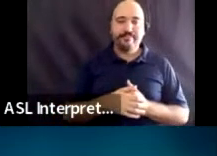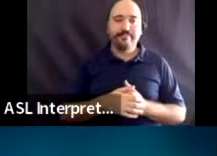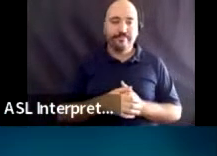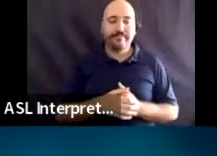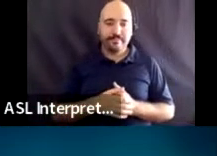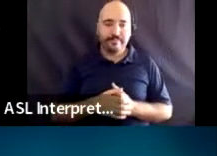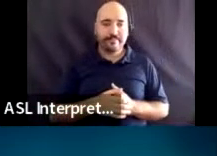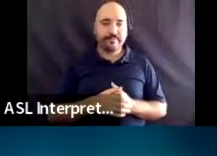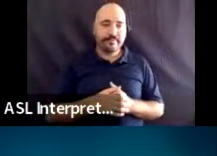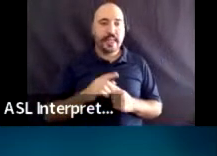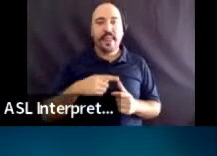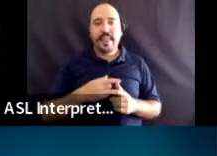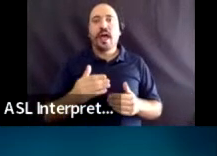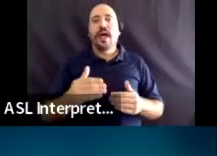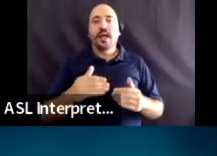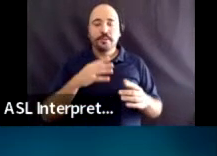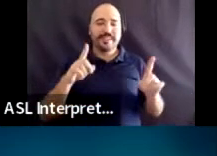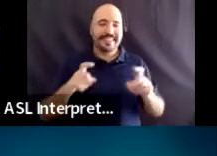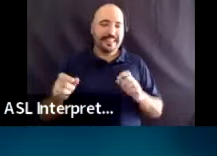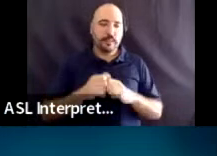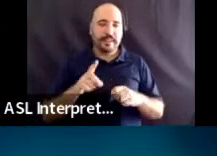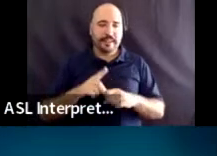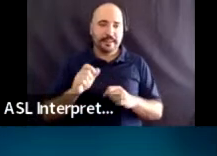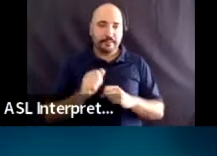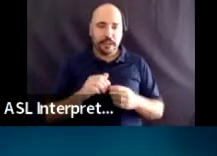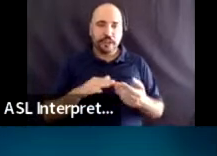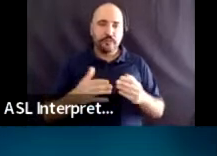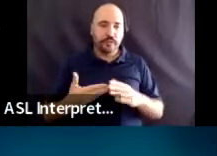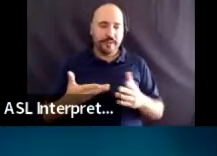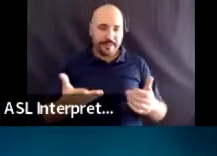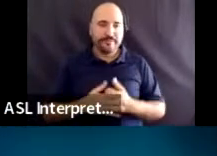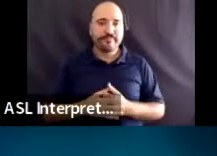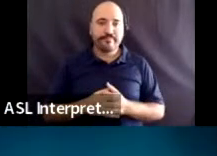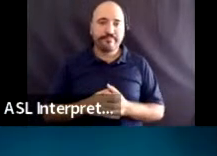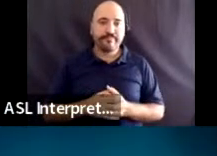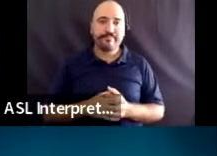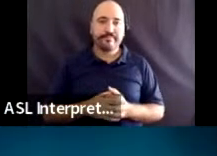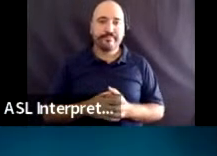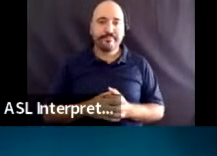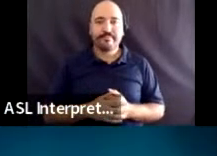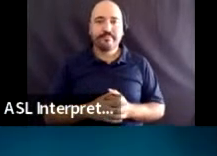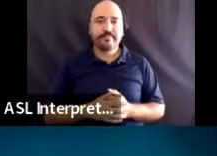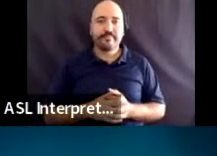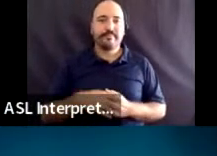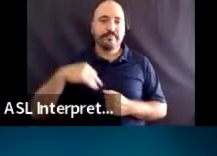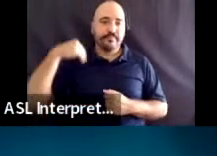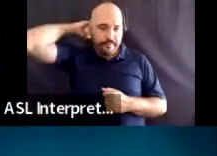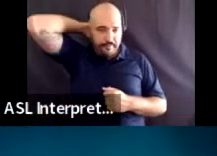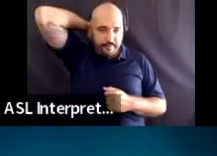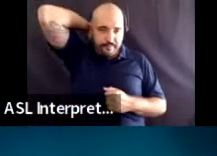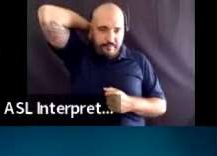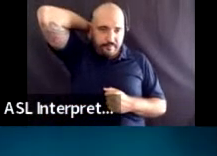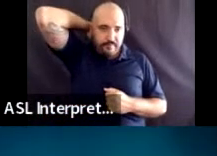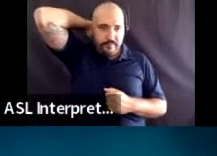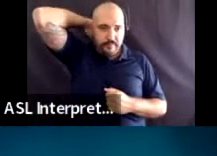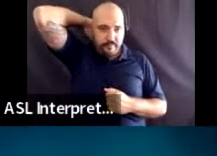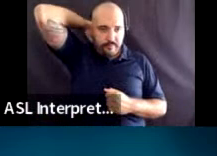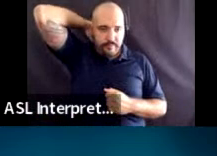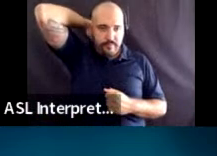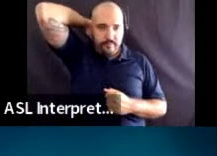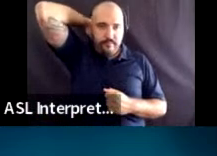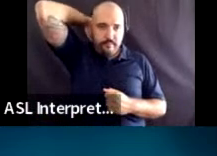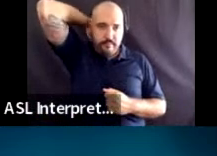That's our agenda for today. Next slide. All right, so some foundational stuff about